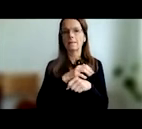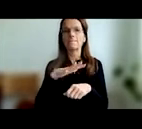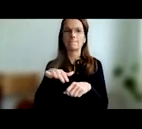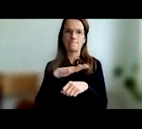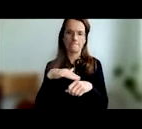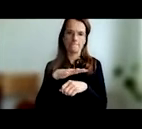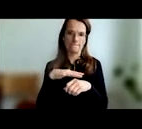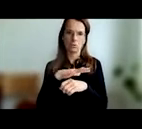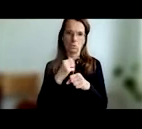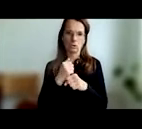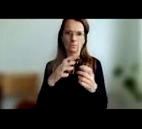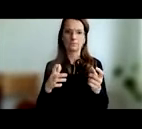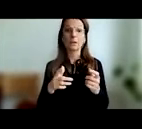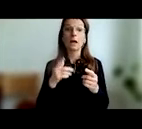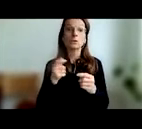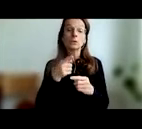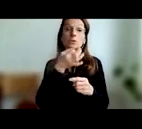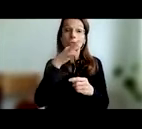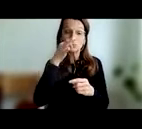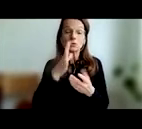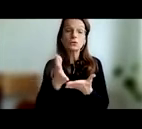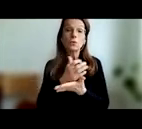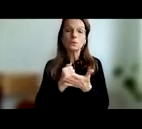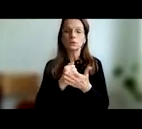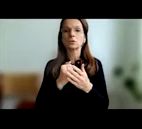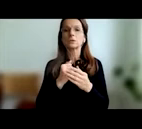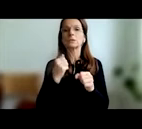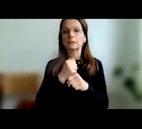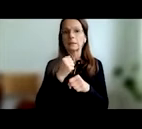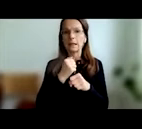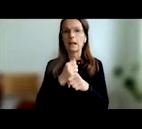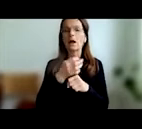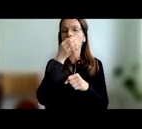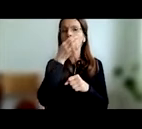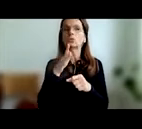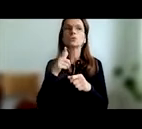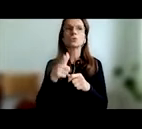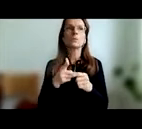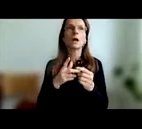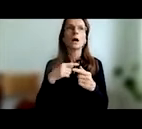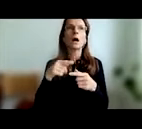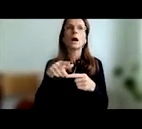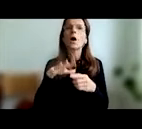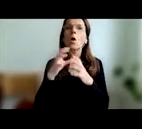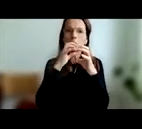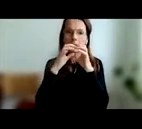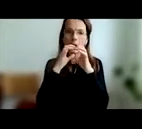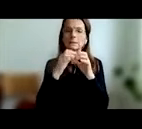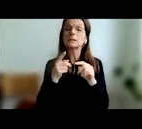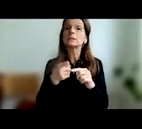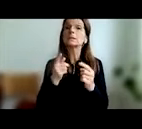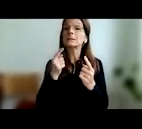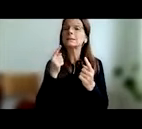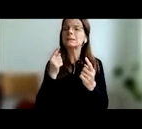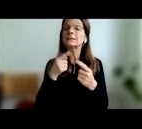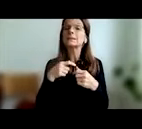svolsevagni platform? prosnosti It in is to sincomito improve sterdela, labor ma market meno volsi flexibility allocati a and vero efficiency missile ter with a possiedici view to invece better corretturno labor